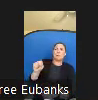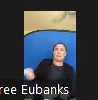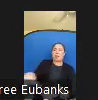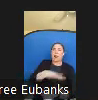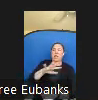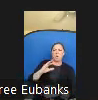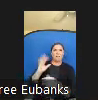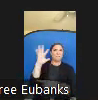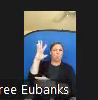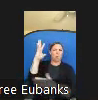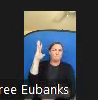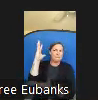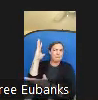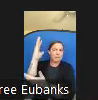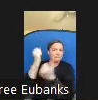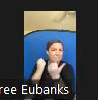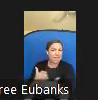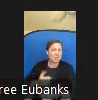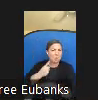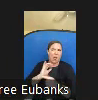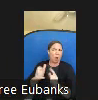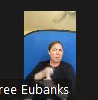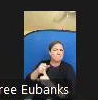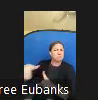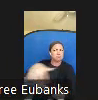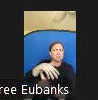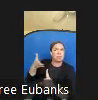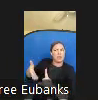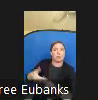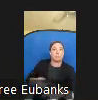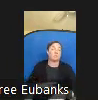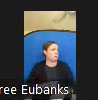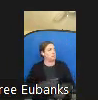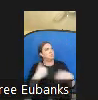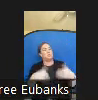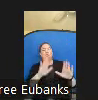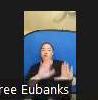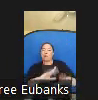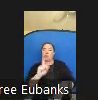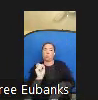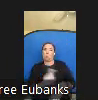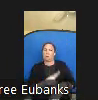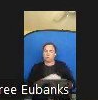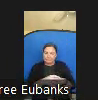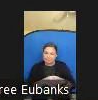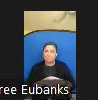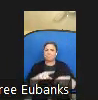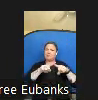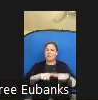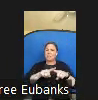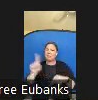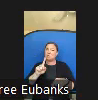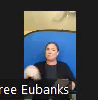are fantastic questions, actually. And, you know, it really depends on the regions where these potters are